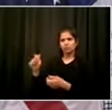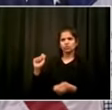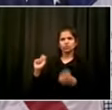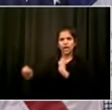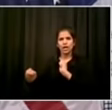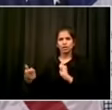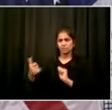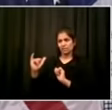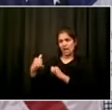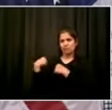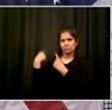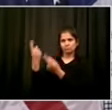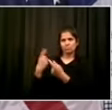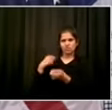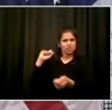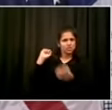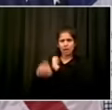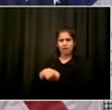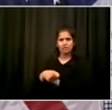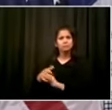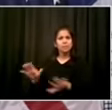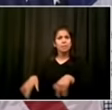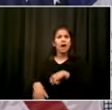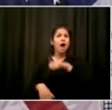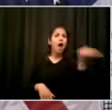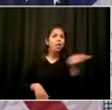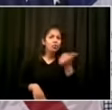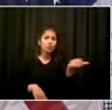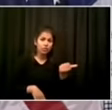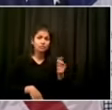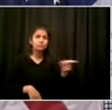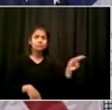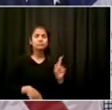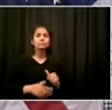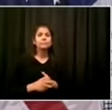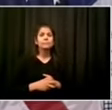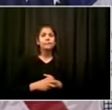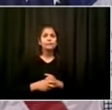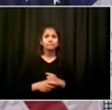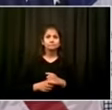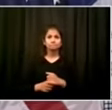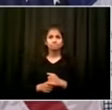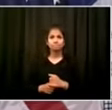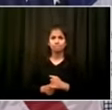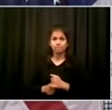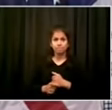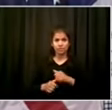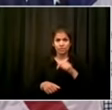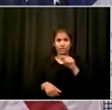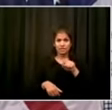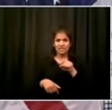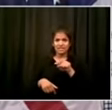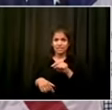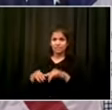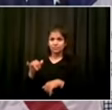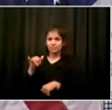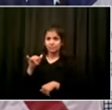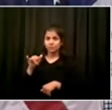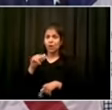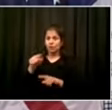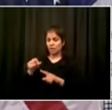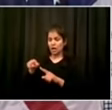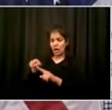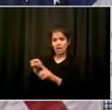And this is directly related to the disparities that are so painfully evident in the city and the disparities that were made